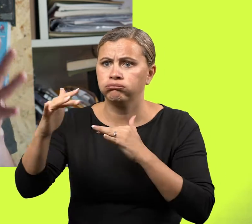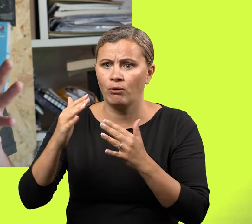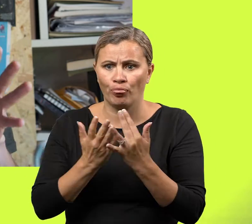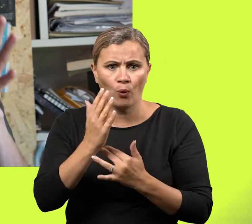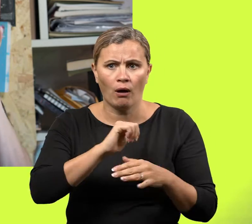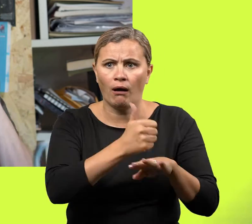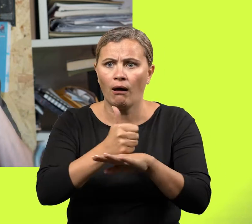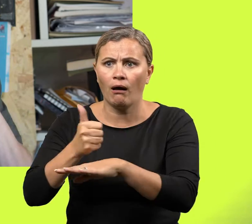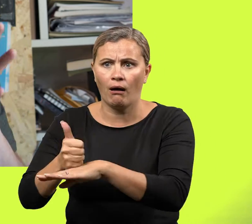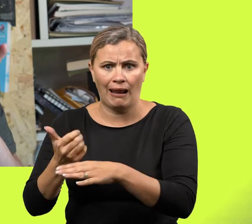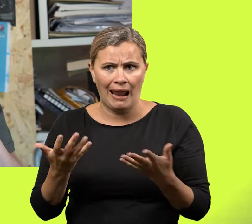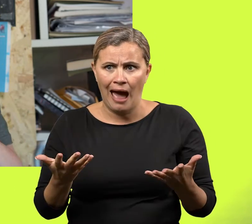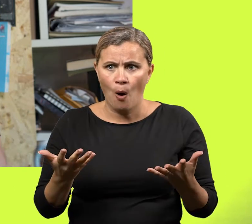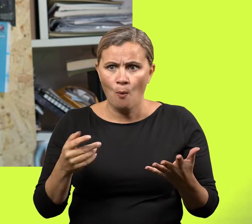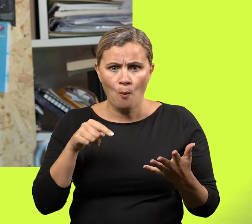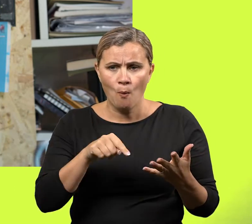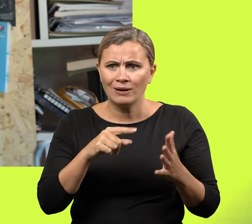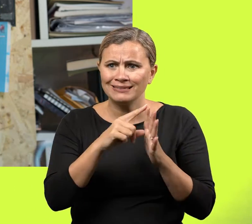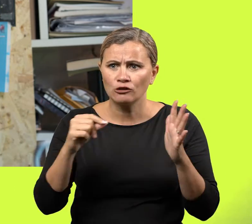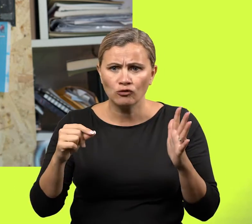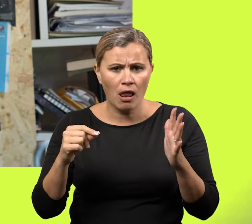digital platforms. But